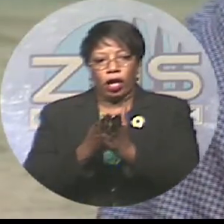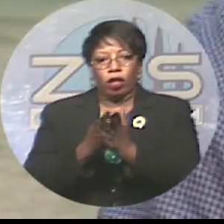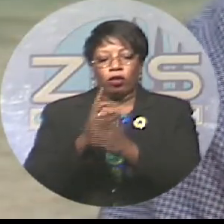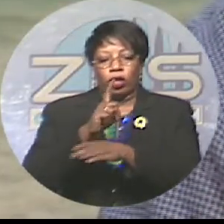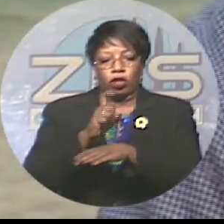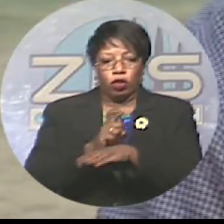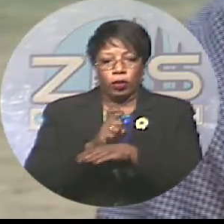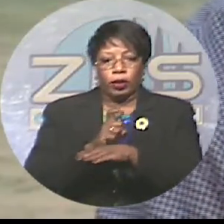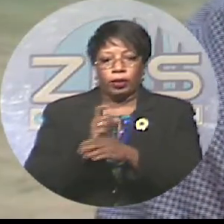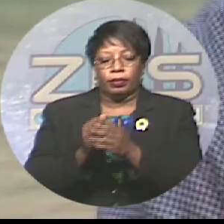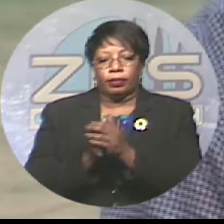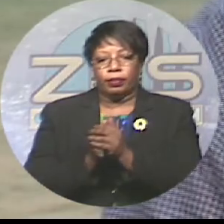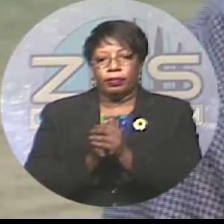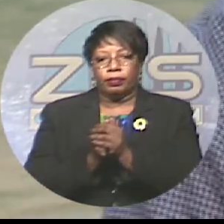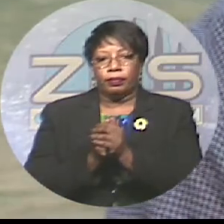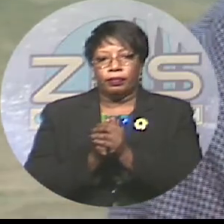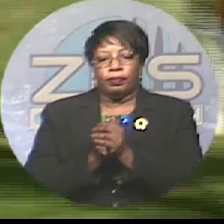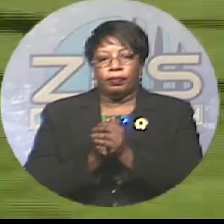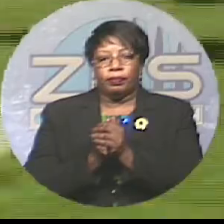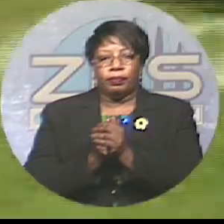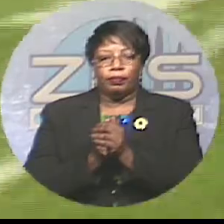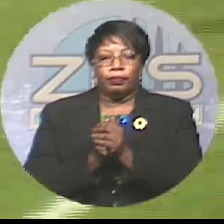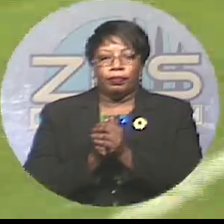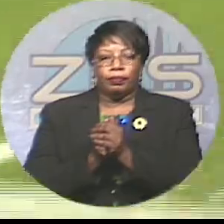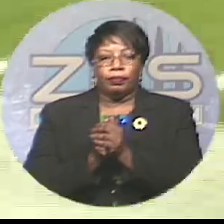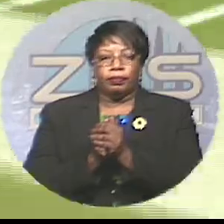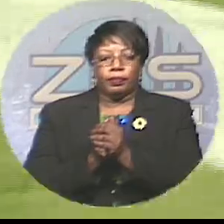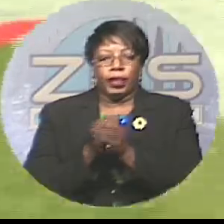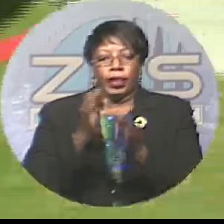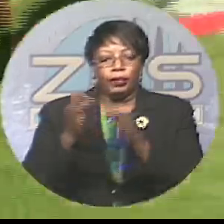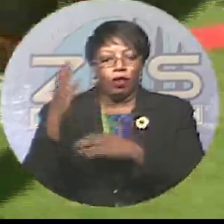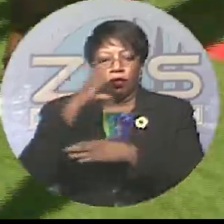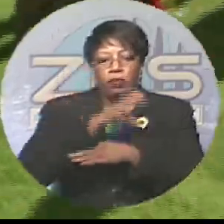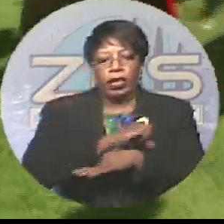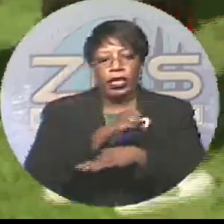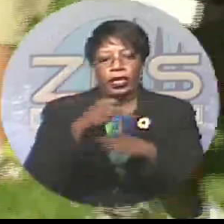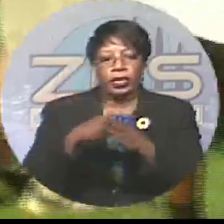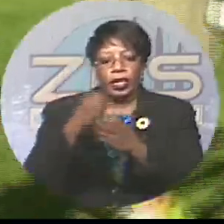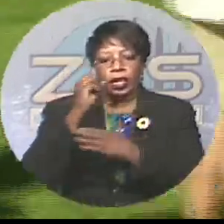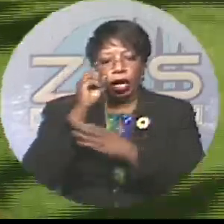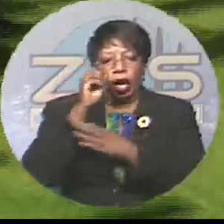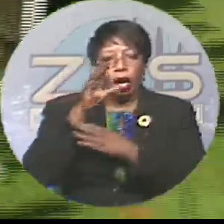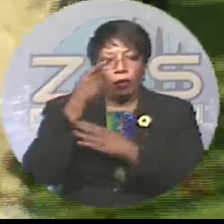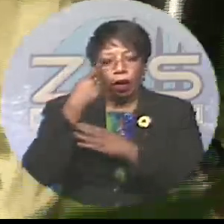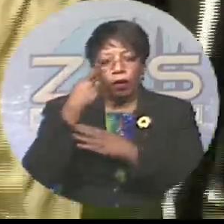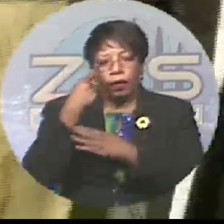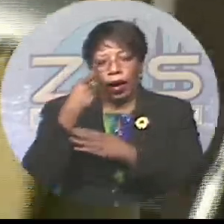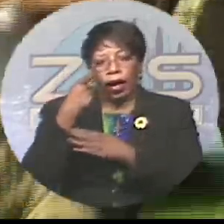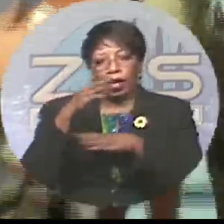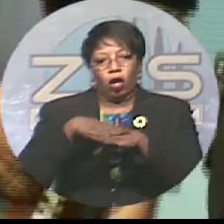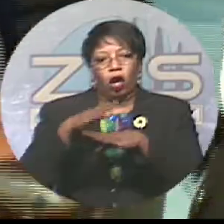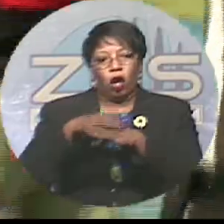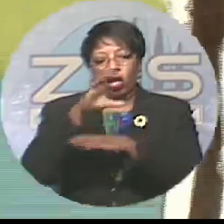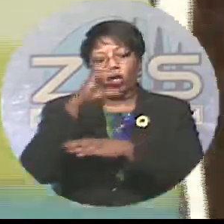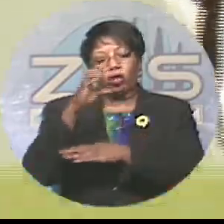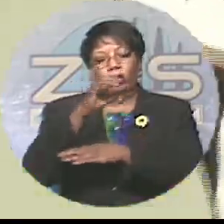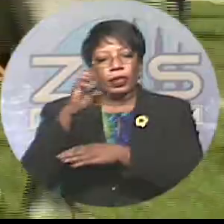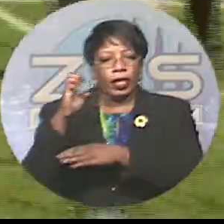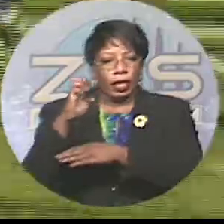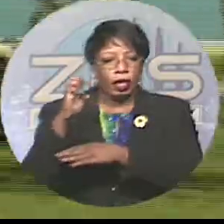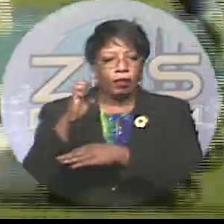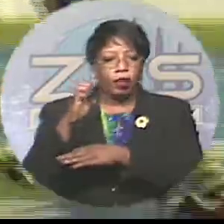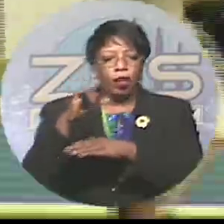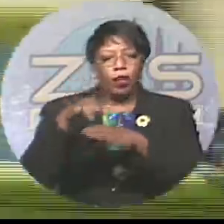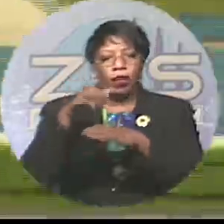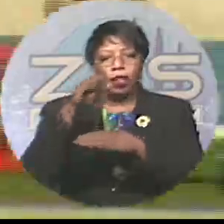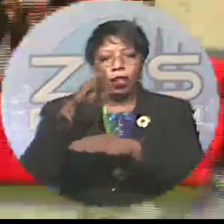for ZNS Total Sports, I am Julian Gibson. And in case you missed it, the Popeyes Bahamas Bowl wrapped up on Christmas Eve with the Western Michigan